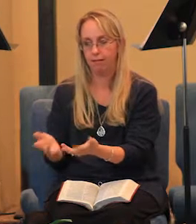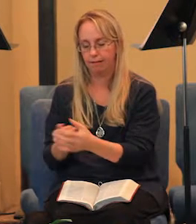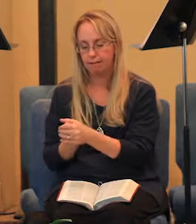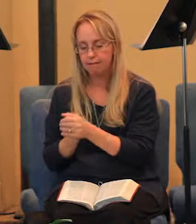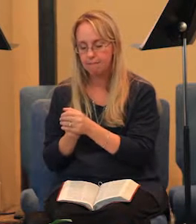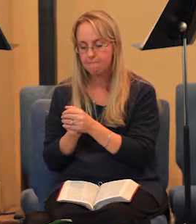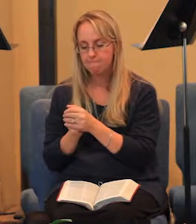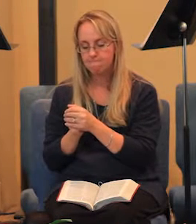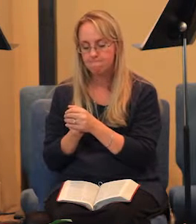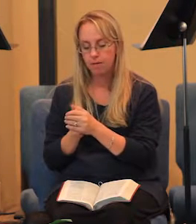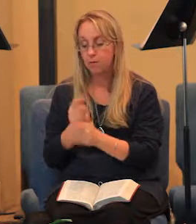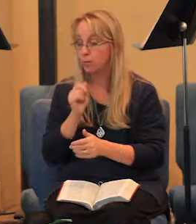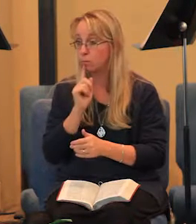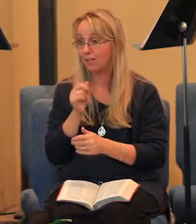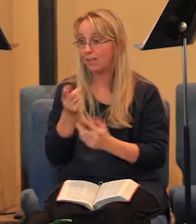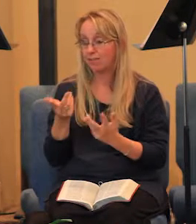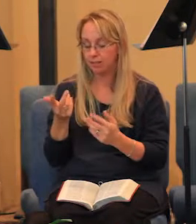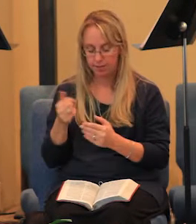And this is the reality.